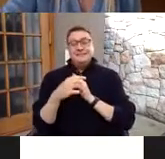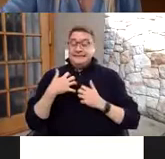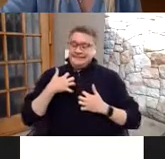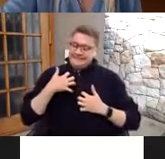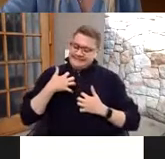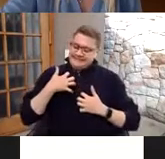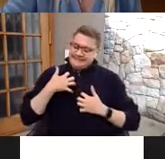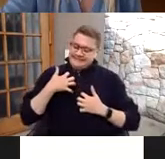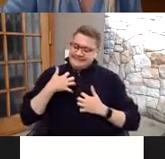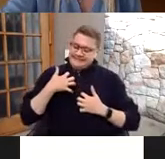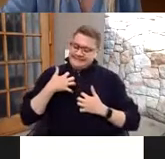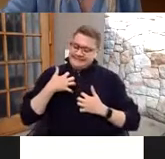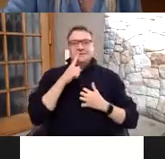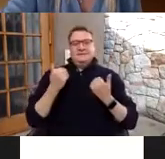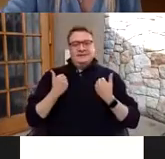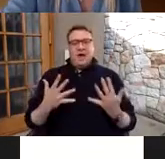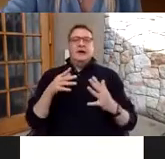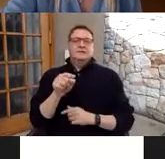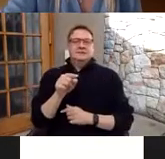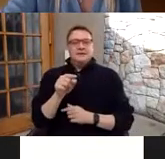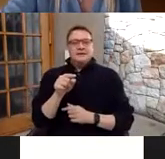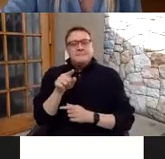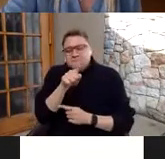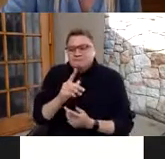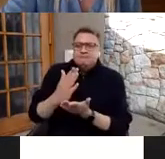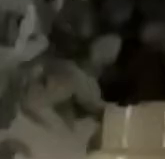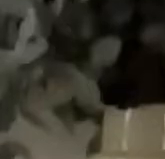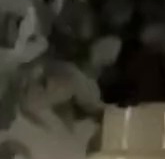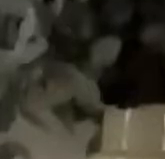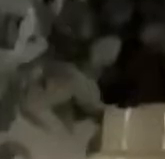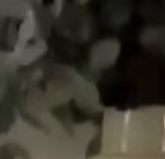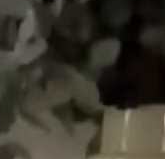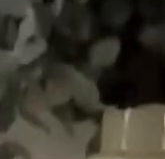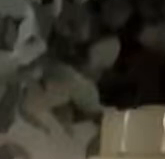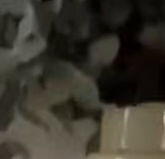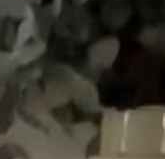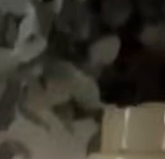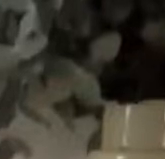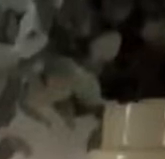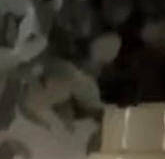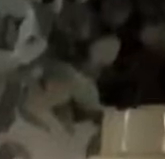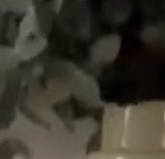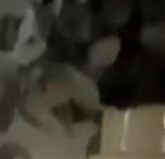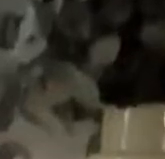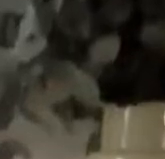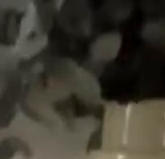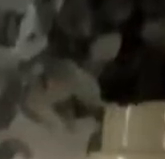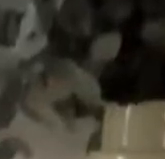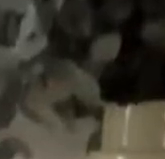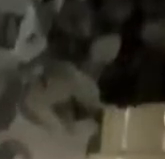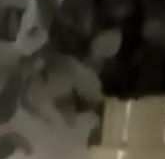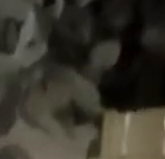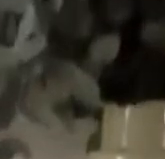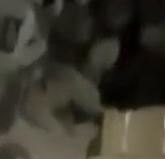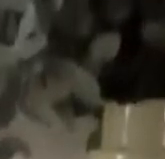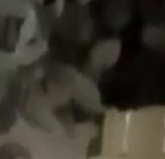get started with them and have them share their stories. So without further ado, we're actually going to hand over to the panelists, and I'm